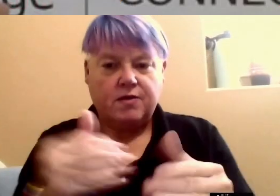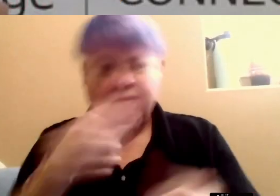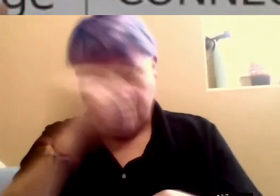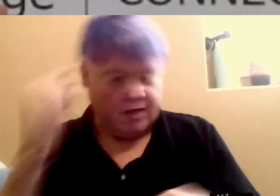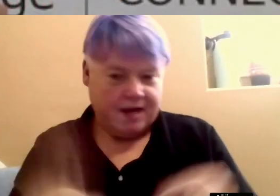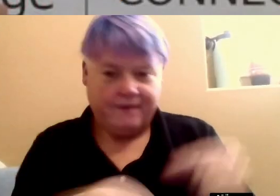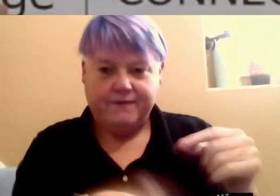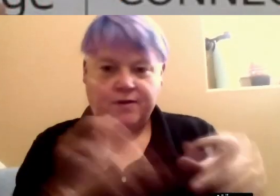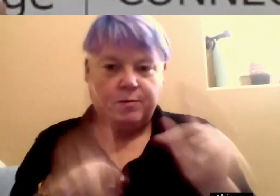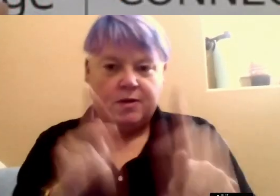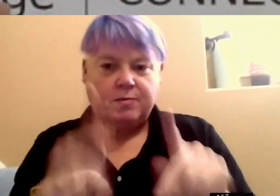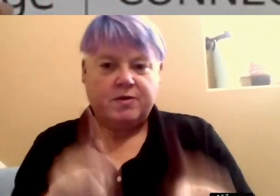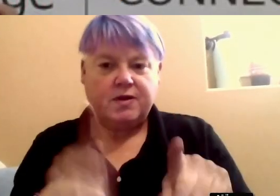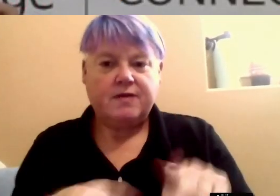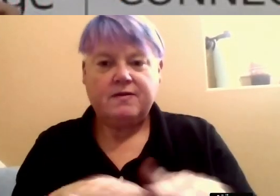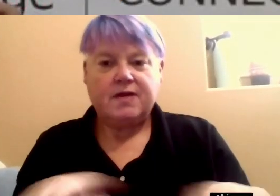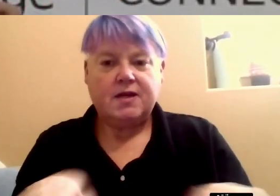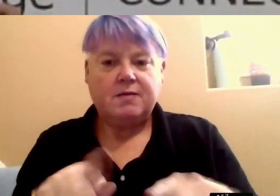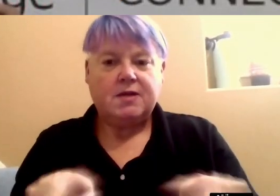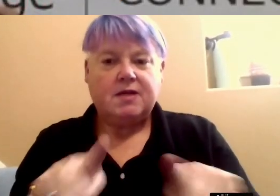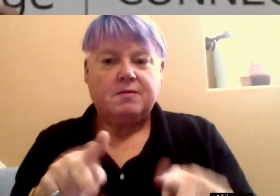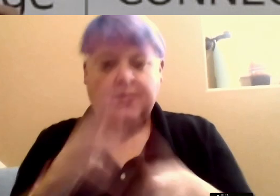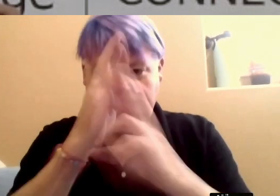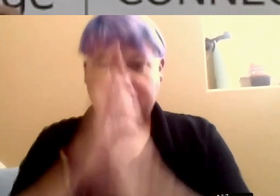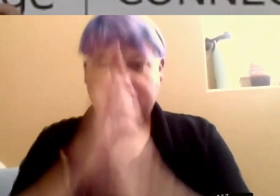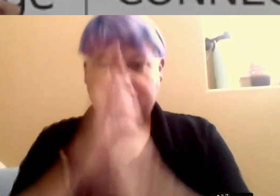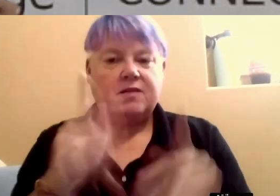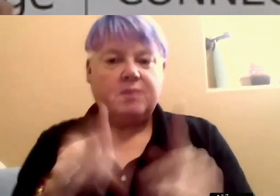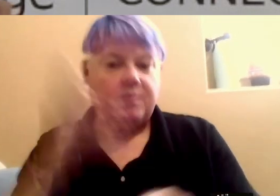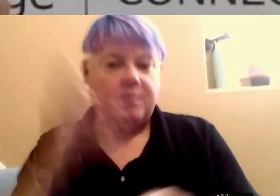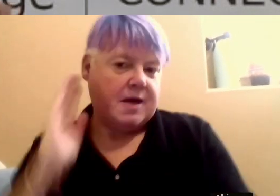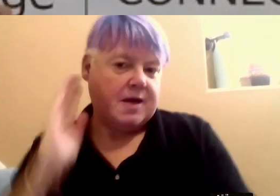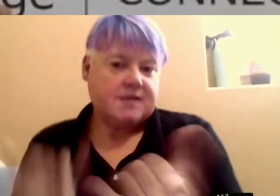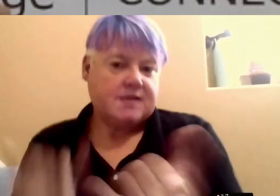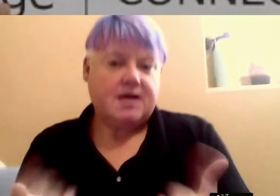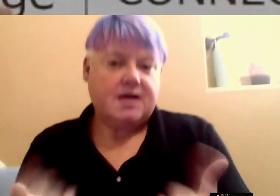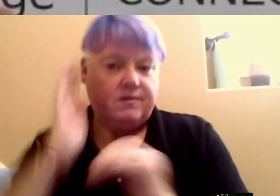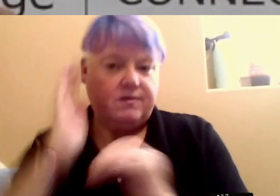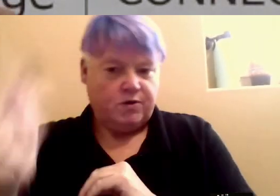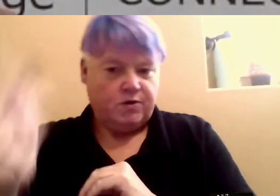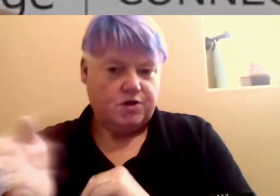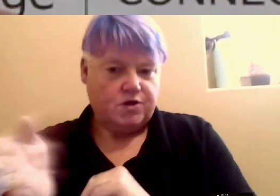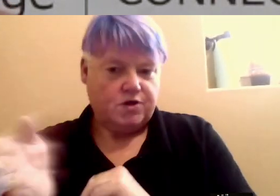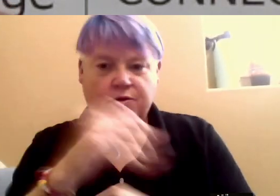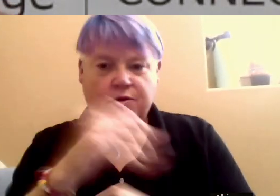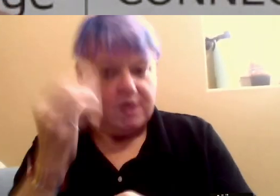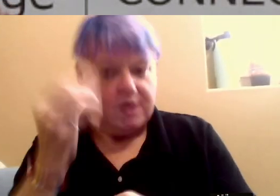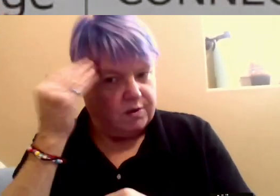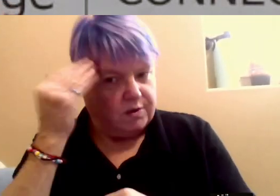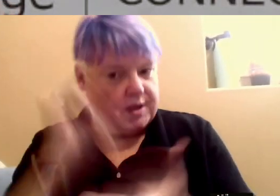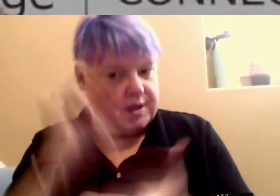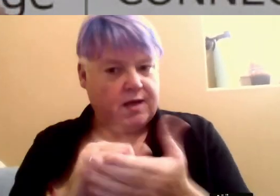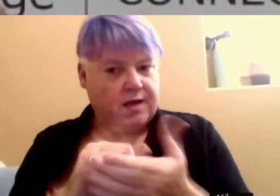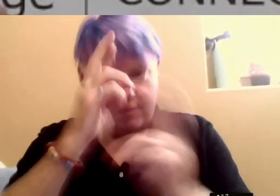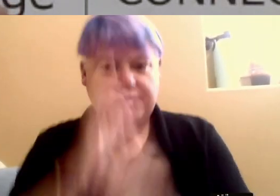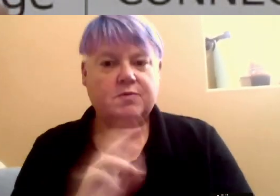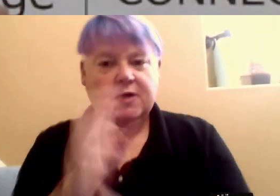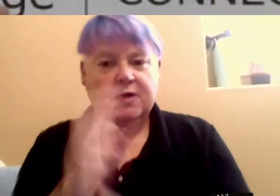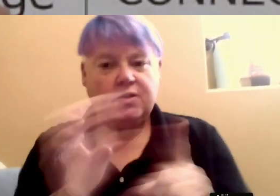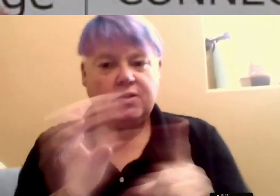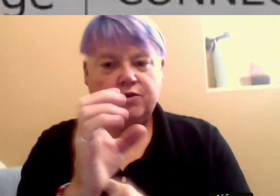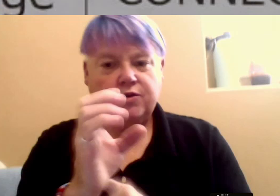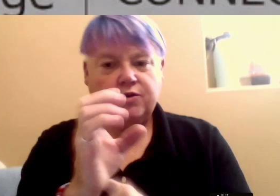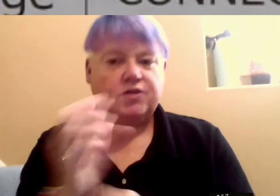of the Canadian Plains and pays respect to the Blackfoot people past, present, and future, while recognizing and respecting their cultural